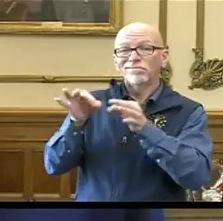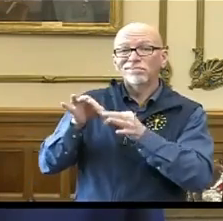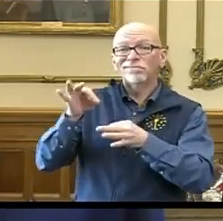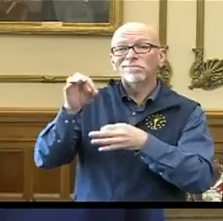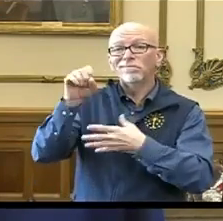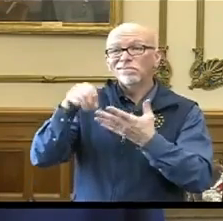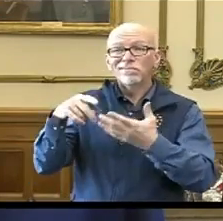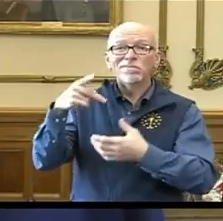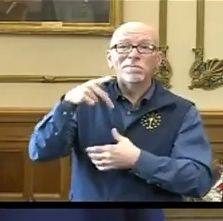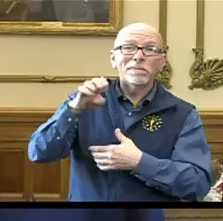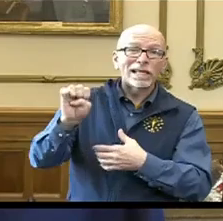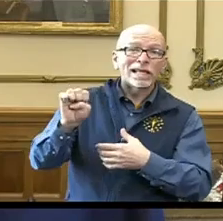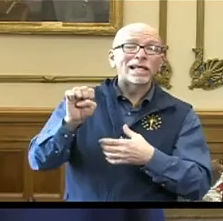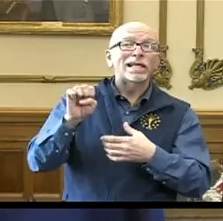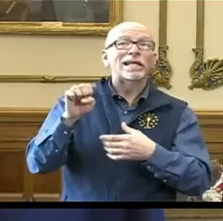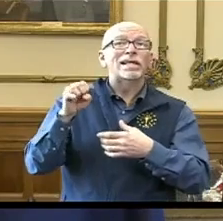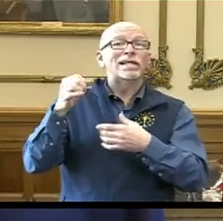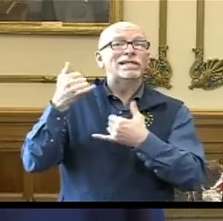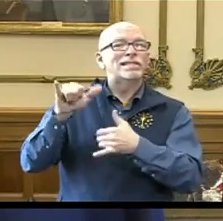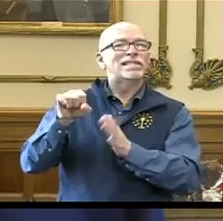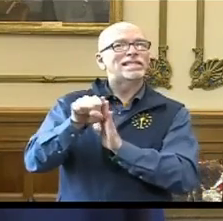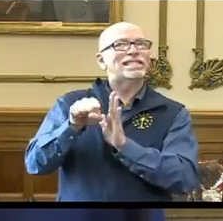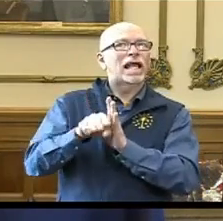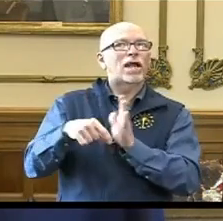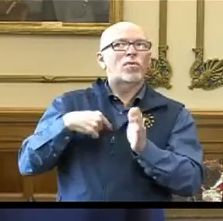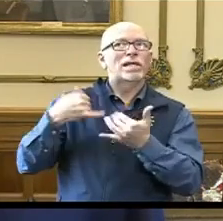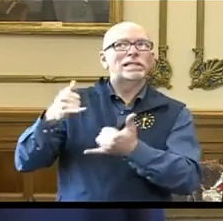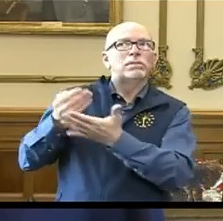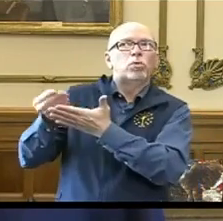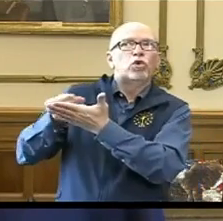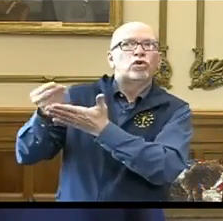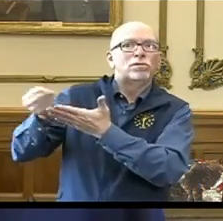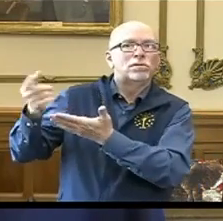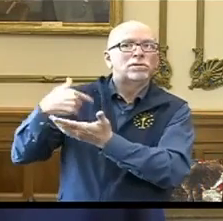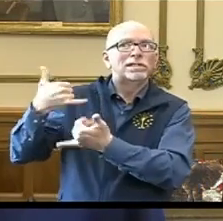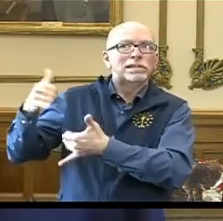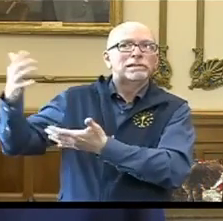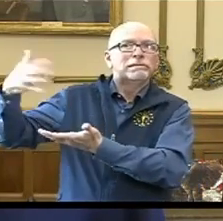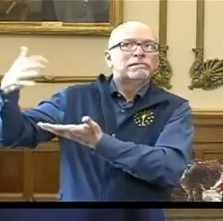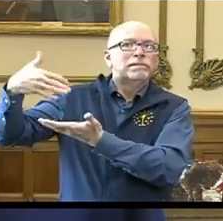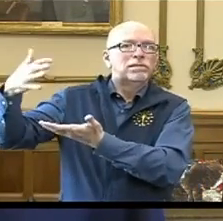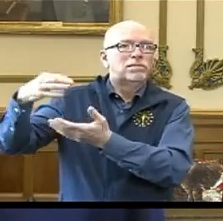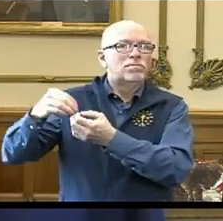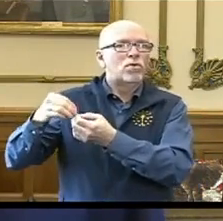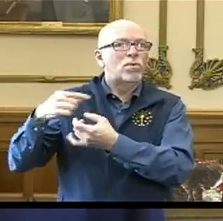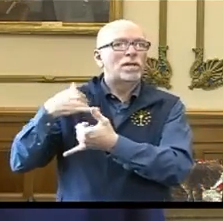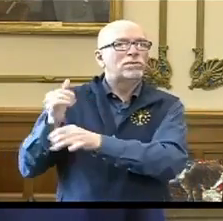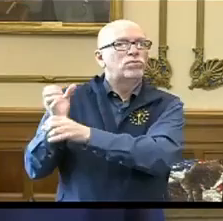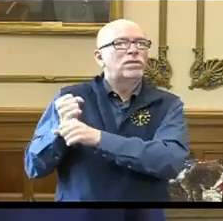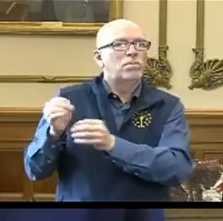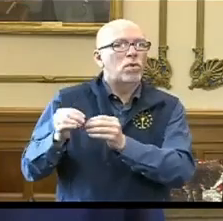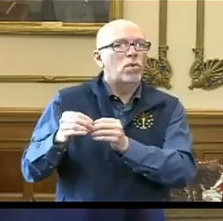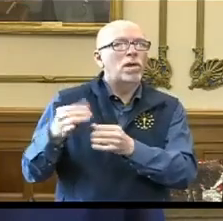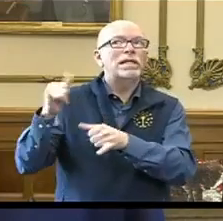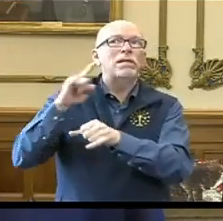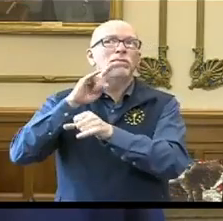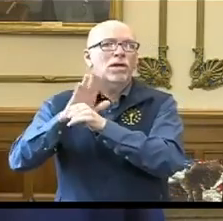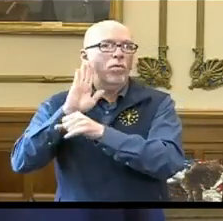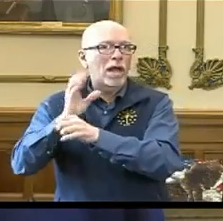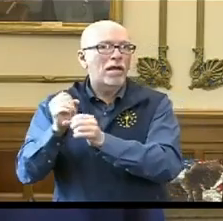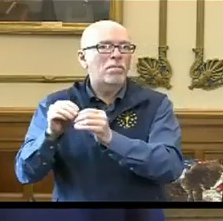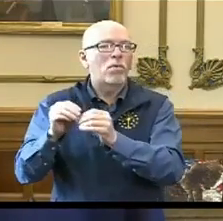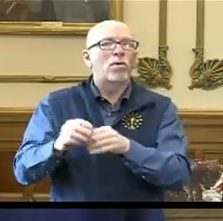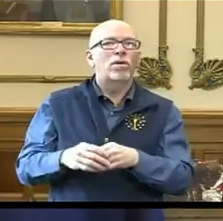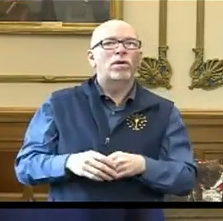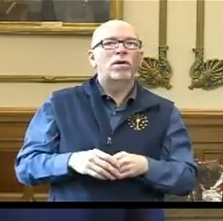that PPE that as a state we're purchasing and receiving. And in addition to